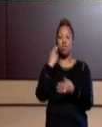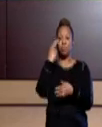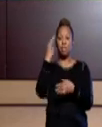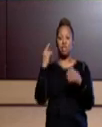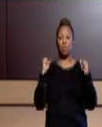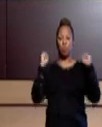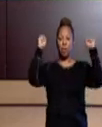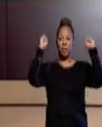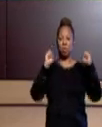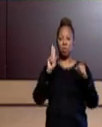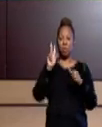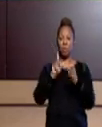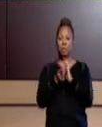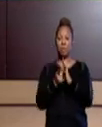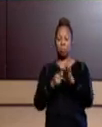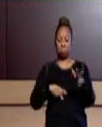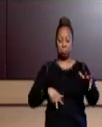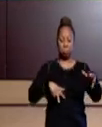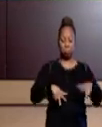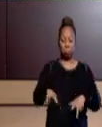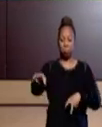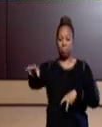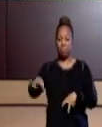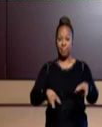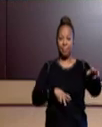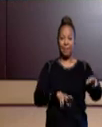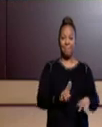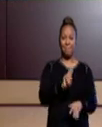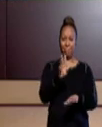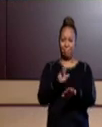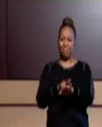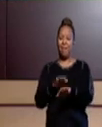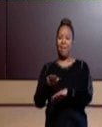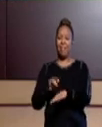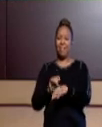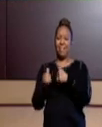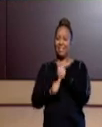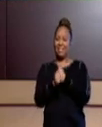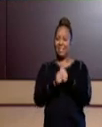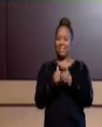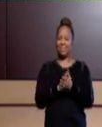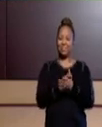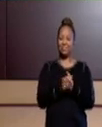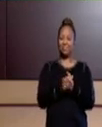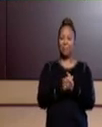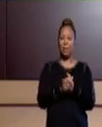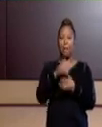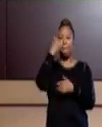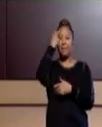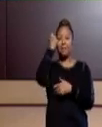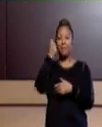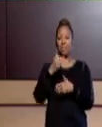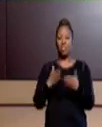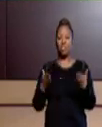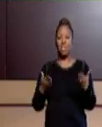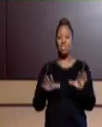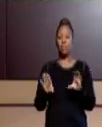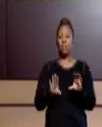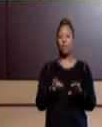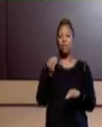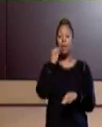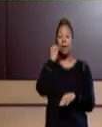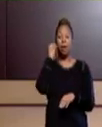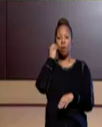There's a 3-minute workout on ice skaters. And people are like, oh, that's easy. Halfway through, people are on the ground. Because there are things we can do at